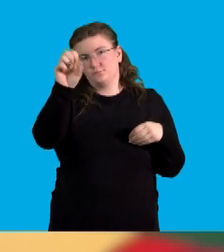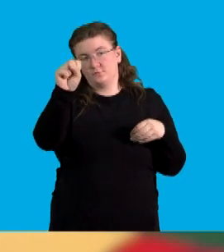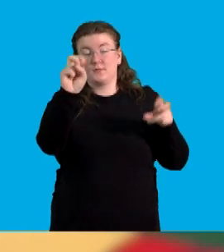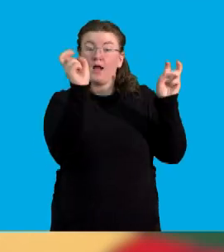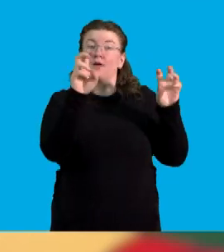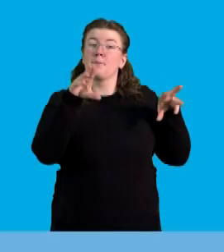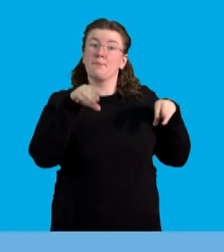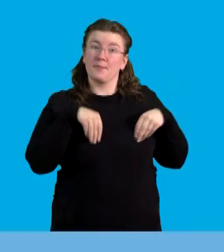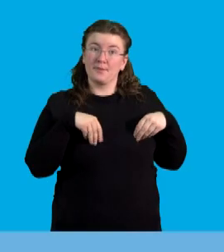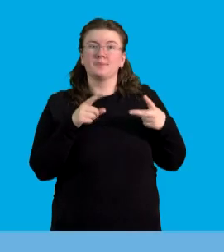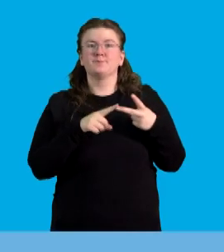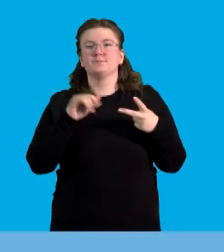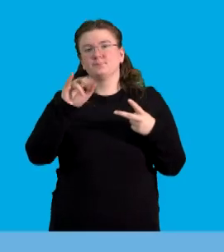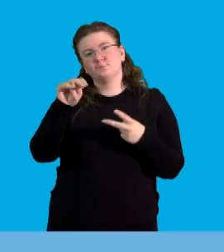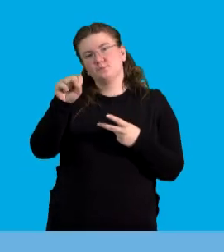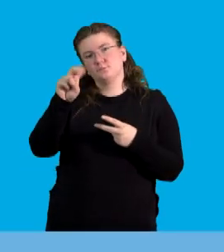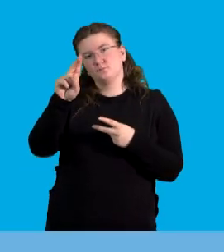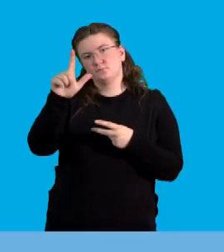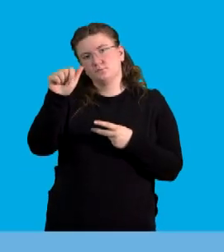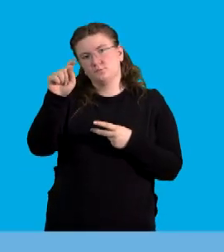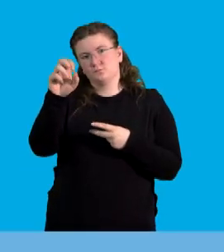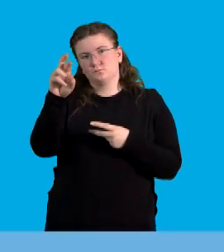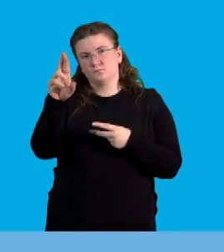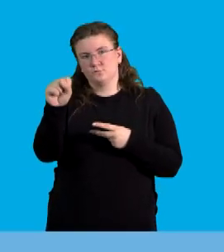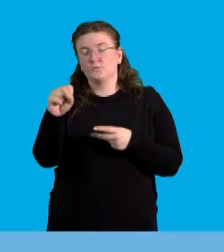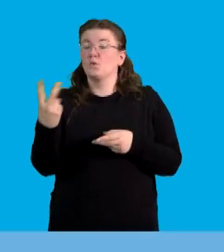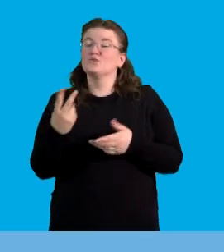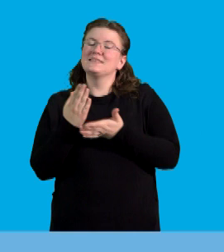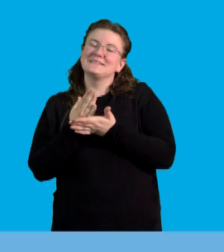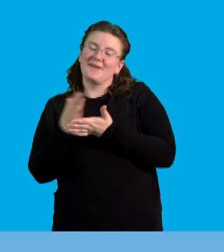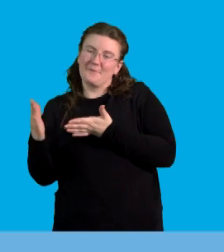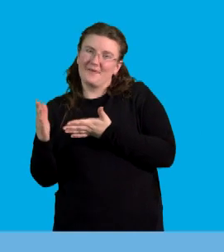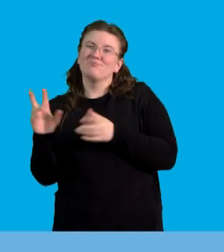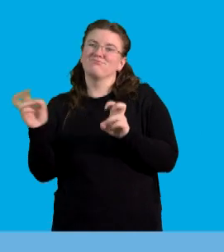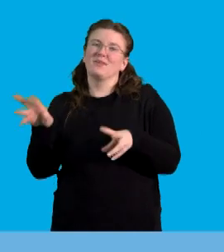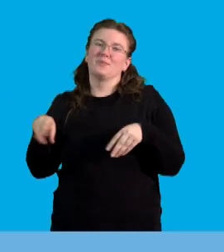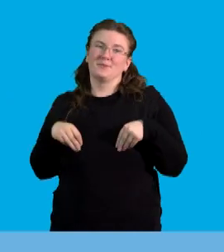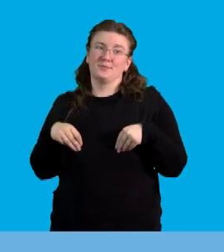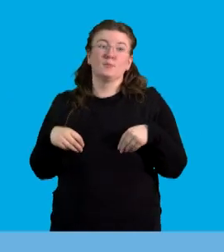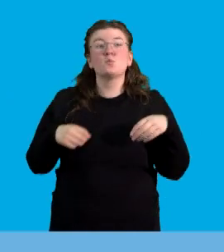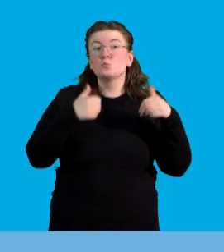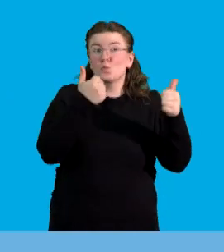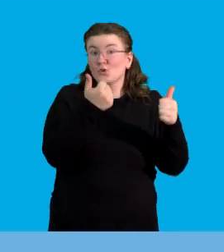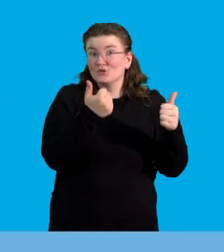electricity. Now, the good ones, those are the metals.